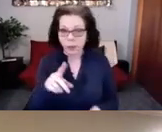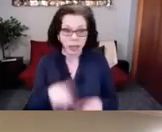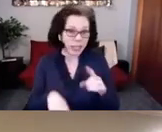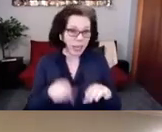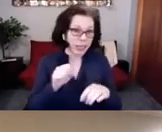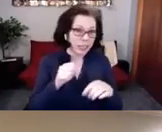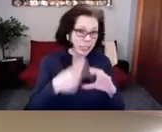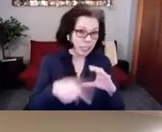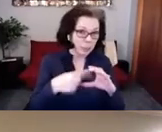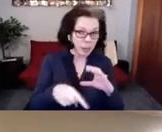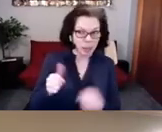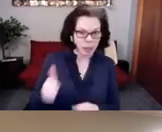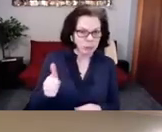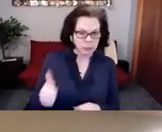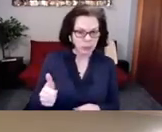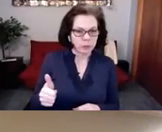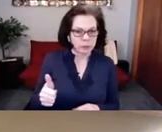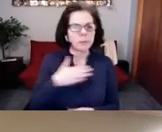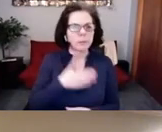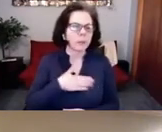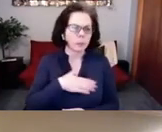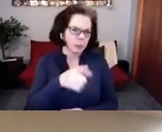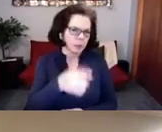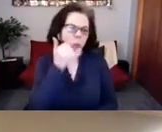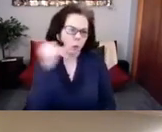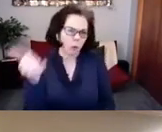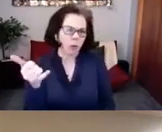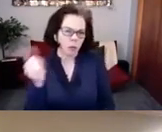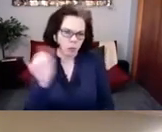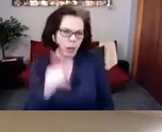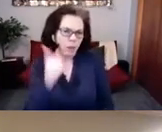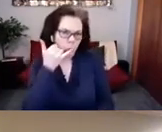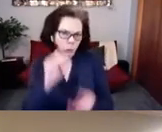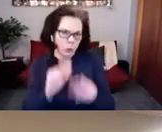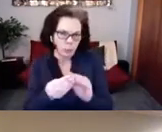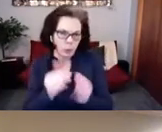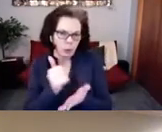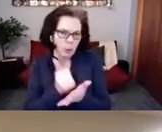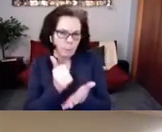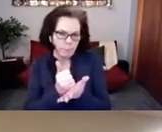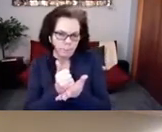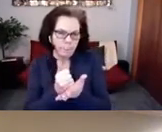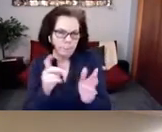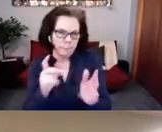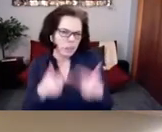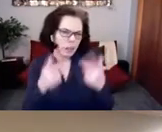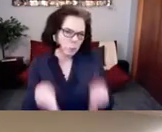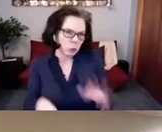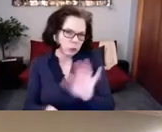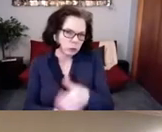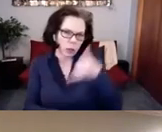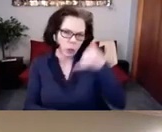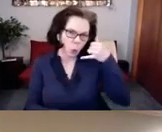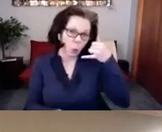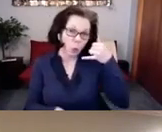desk themselves, then please feel free to call the help desk line. Someone answers it or returns